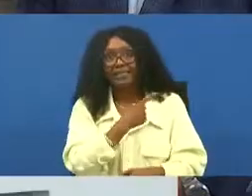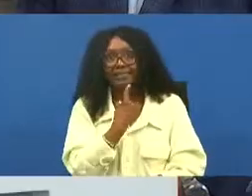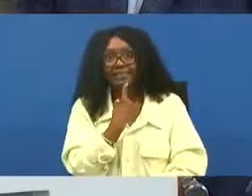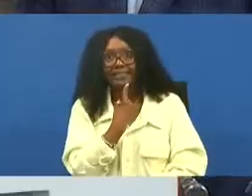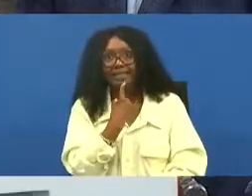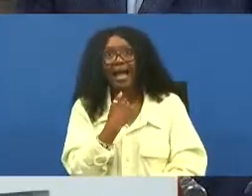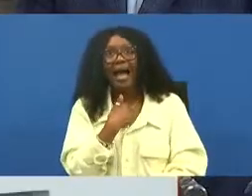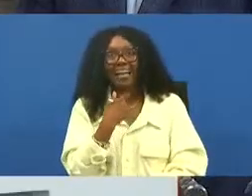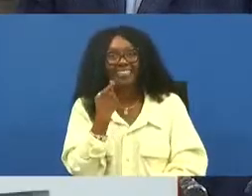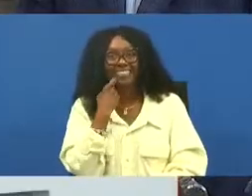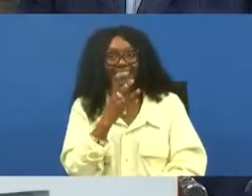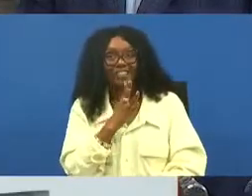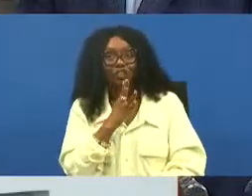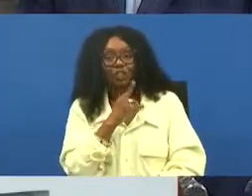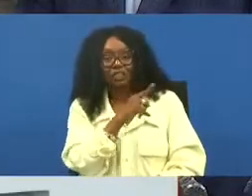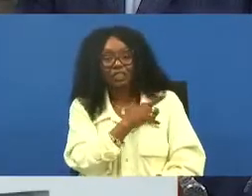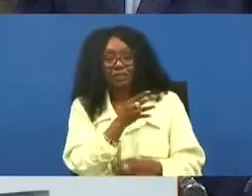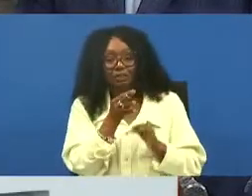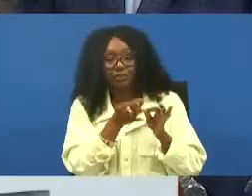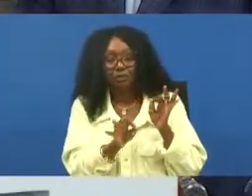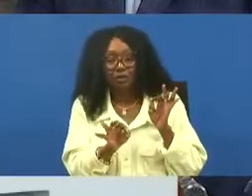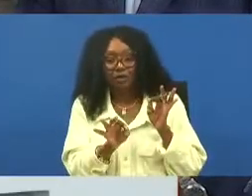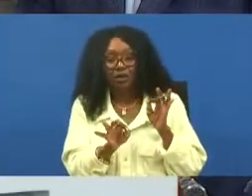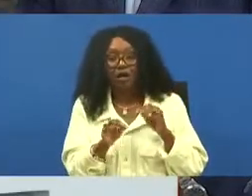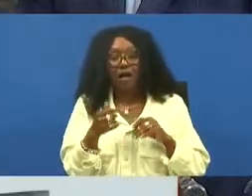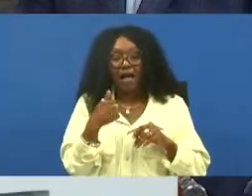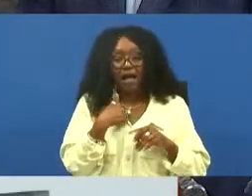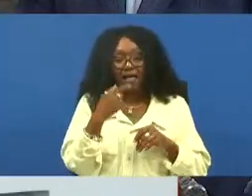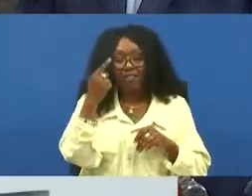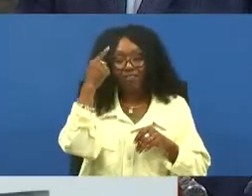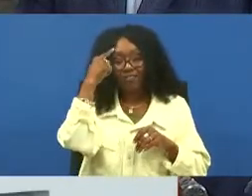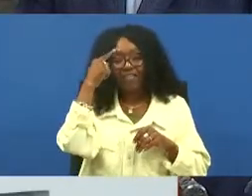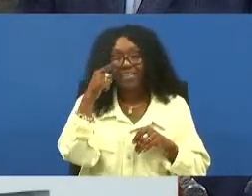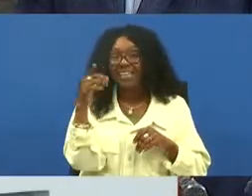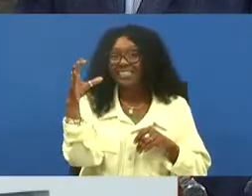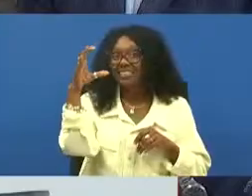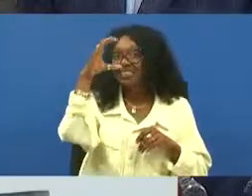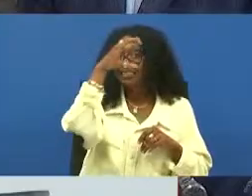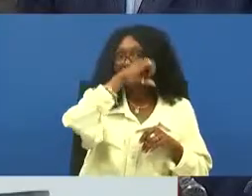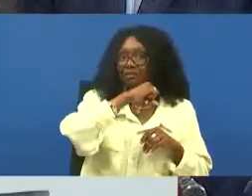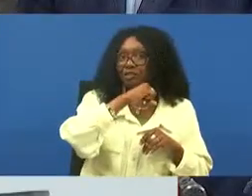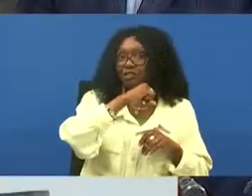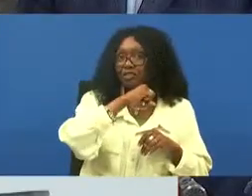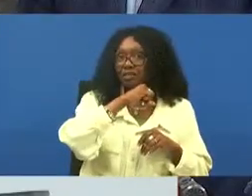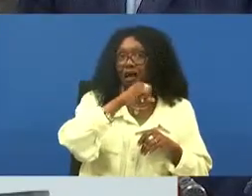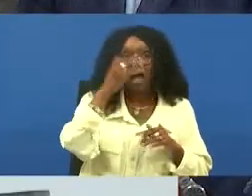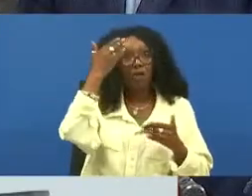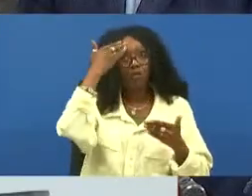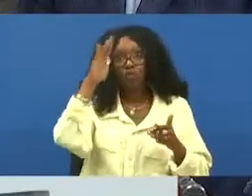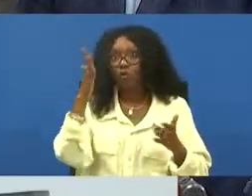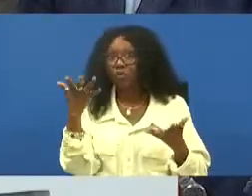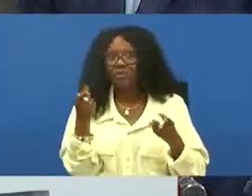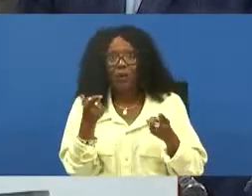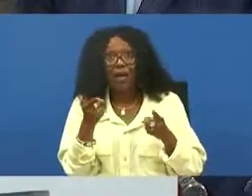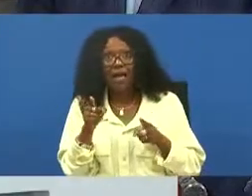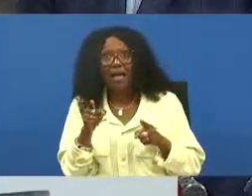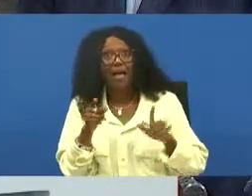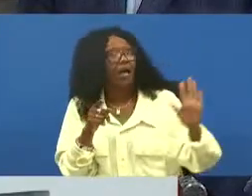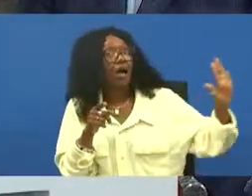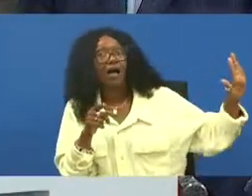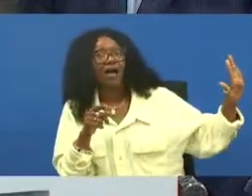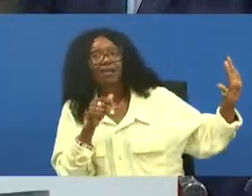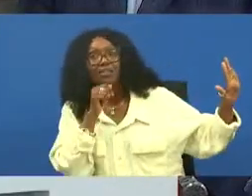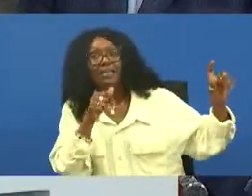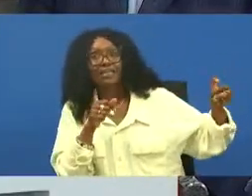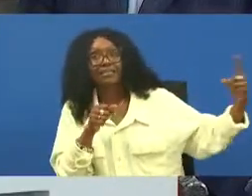to him briefly. I think he's making some assumptions, but and I don't know what's going to happen tonight. And you don't need to come up